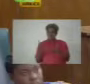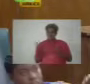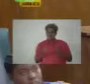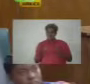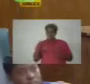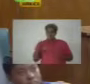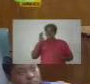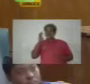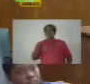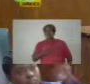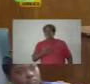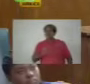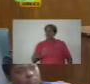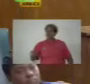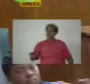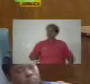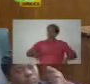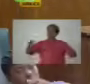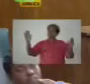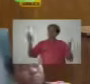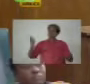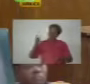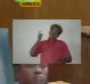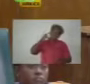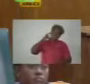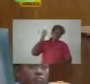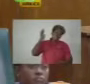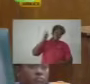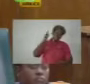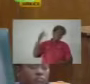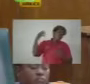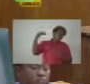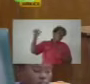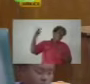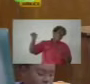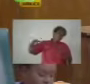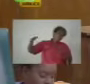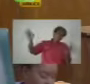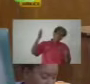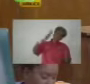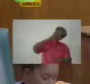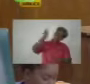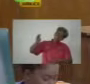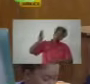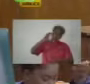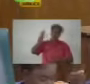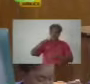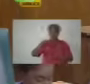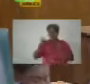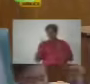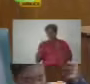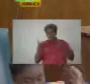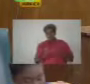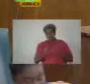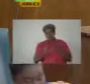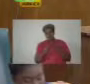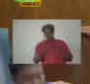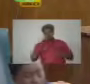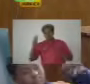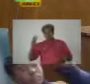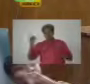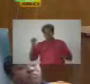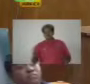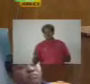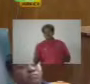they were willing to go against the noise abatement instruction. So therefore, a community in Westmoreland could say